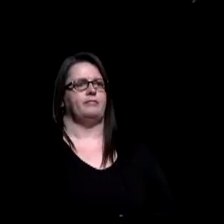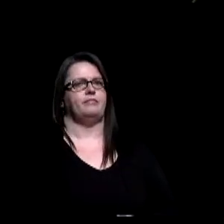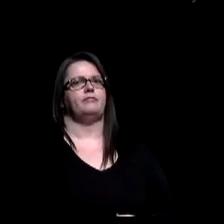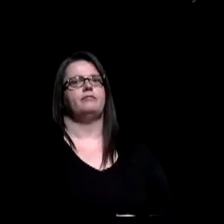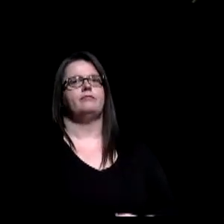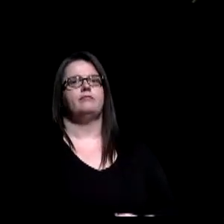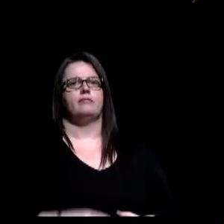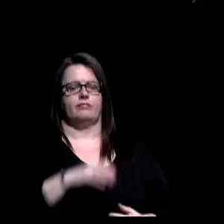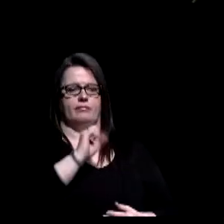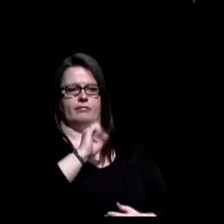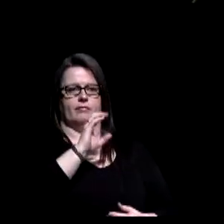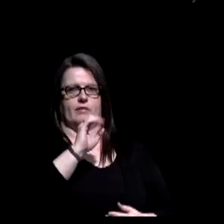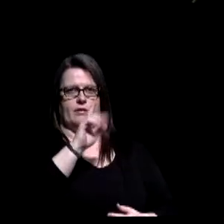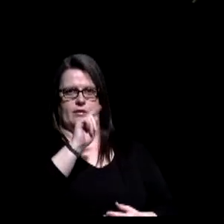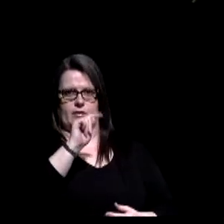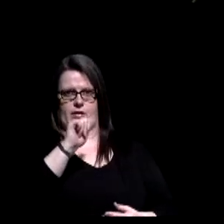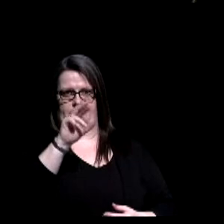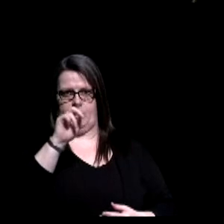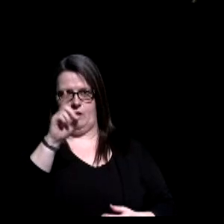Scott Andrews.